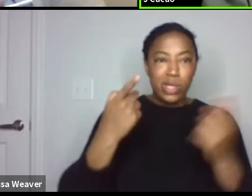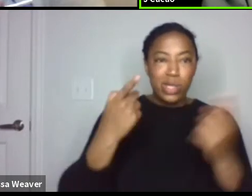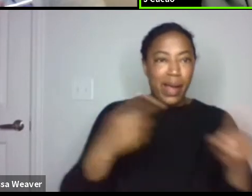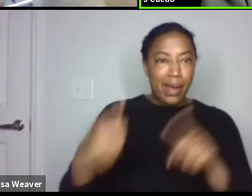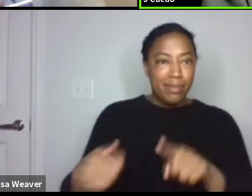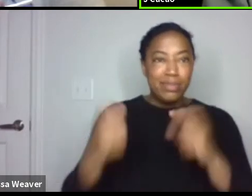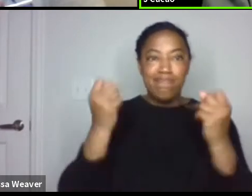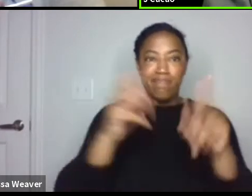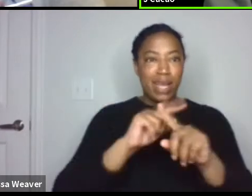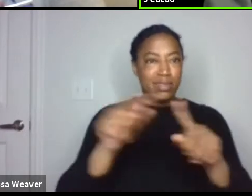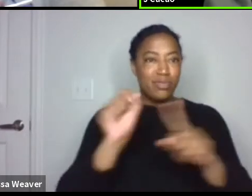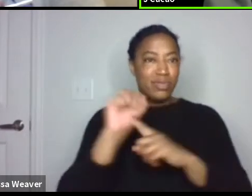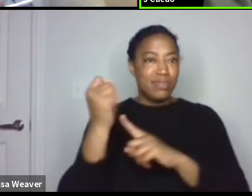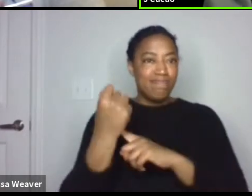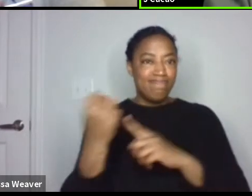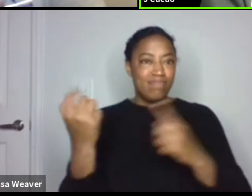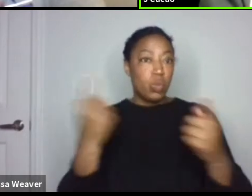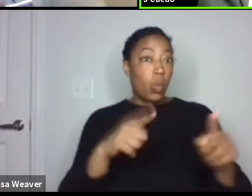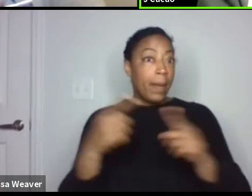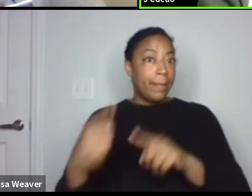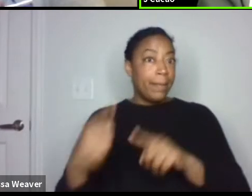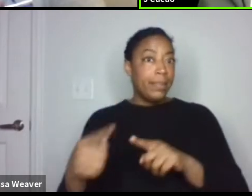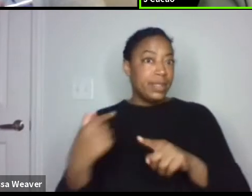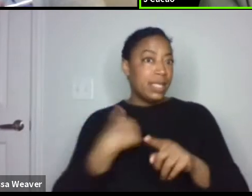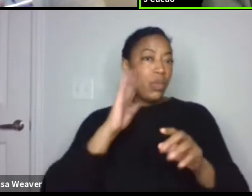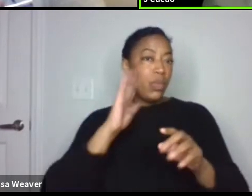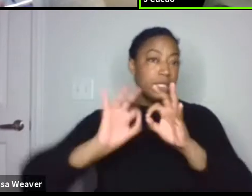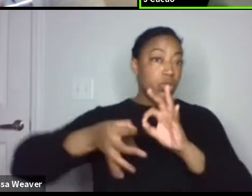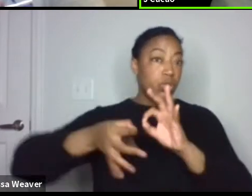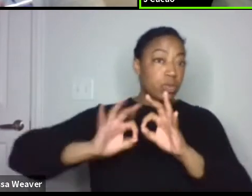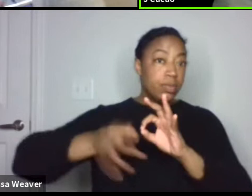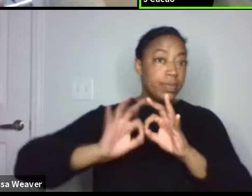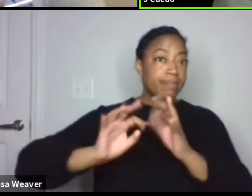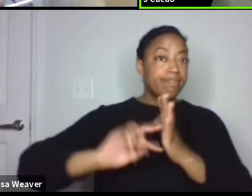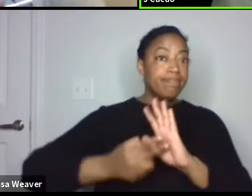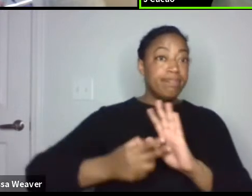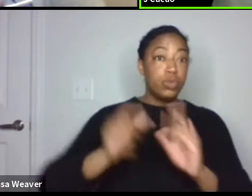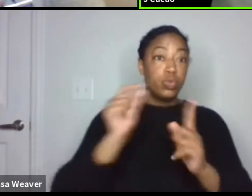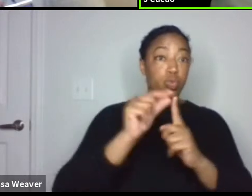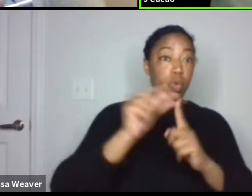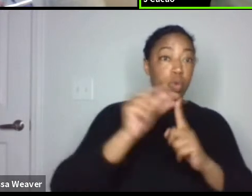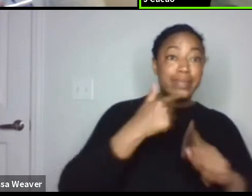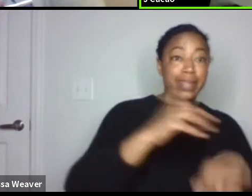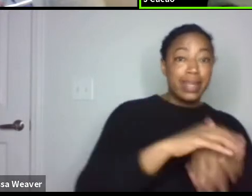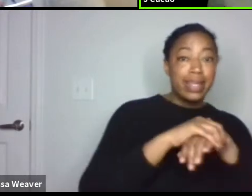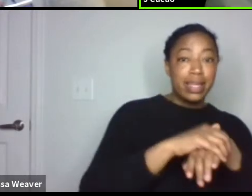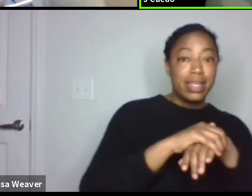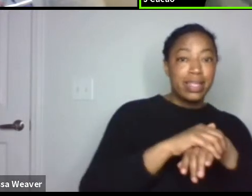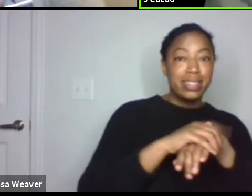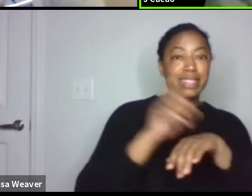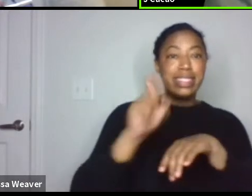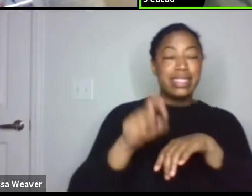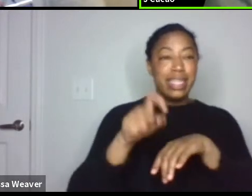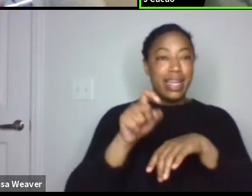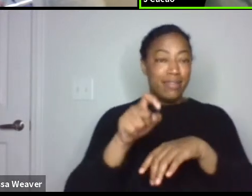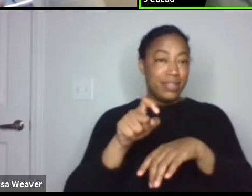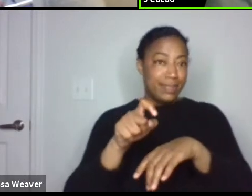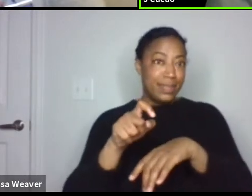of situations, I'm going to be interpreting it, which means certain words that are said in English, they have to